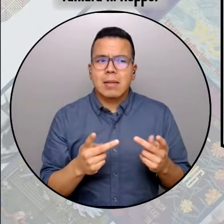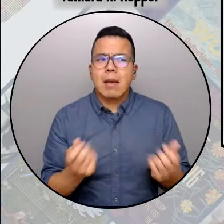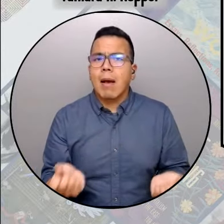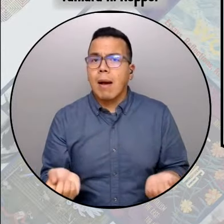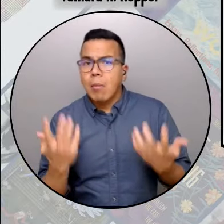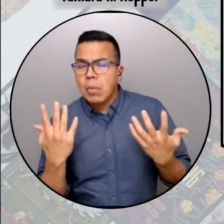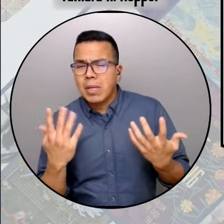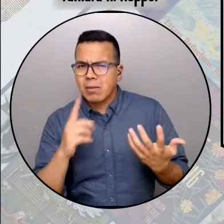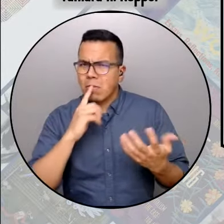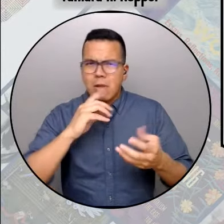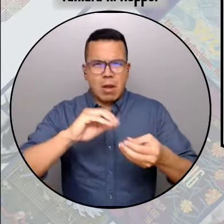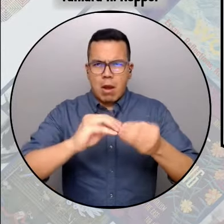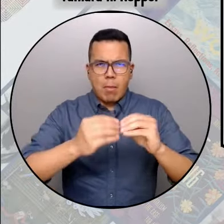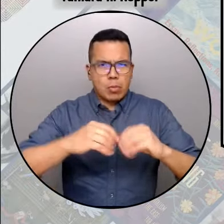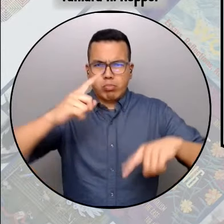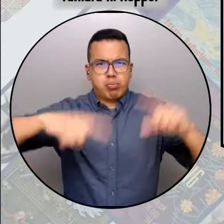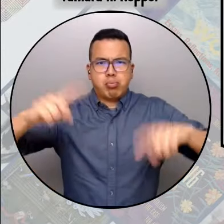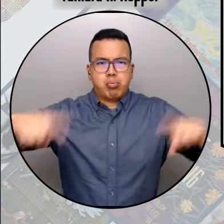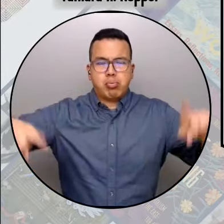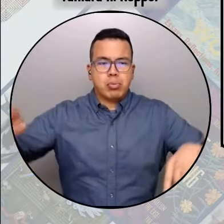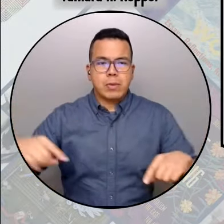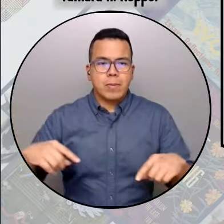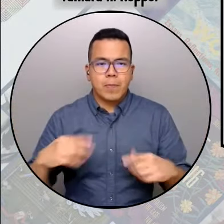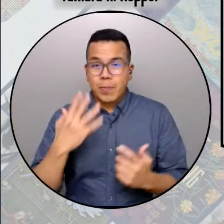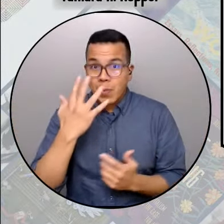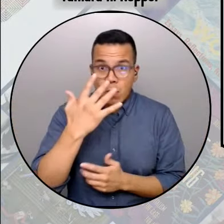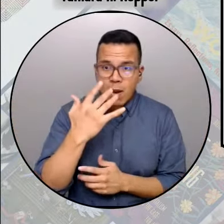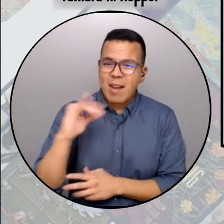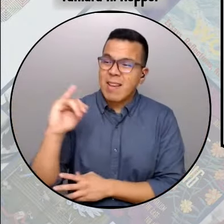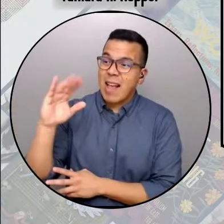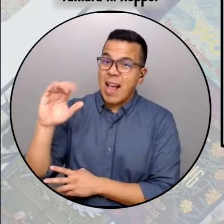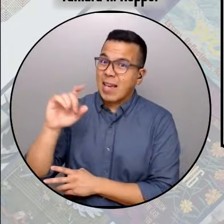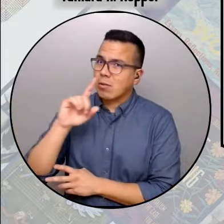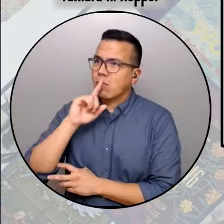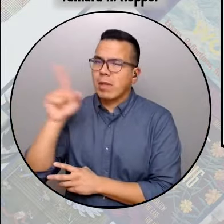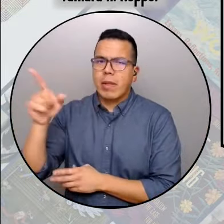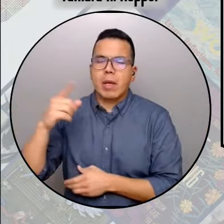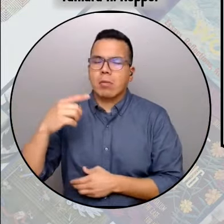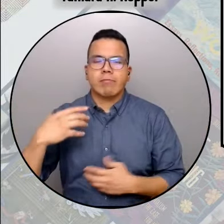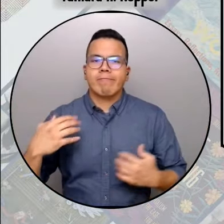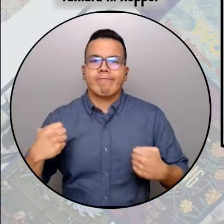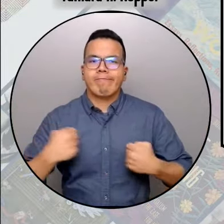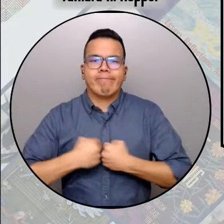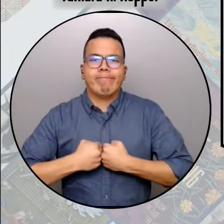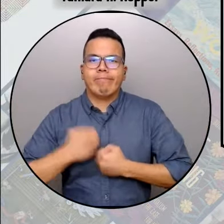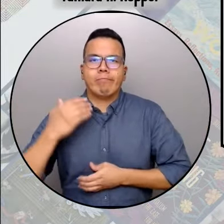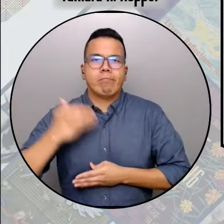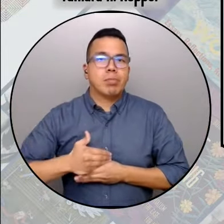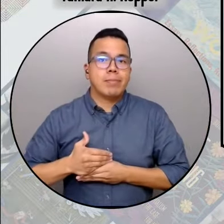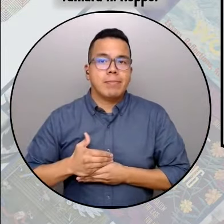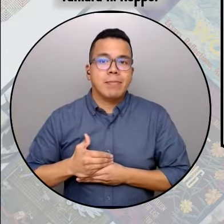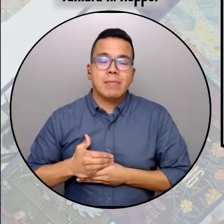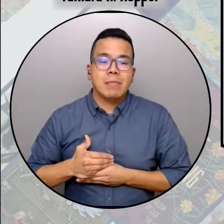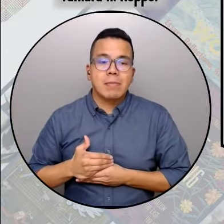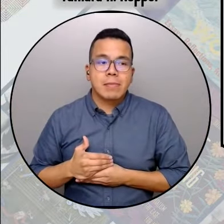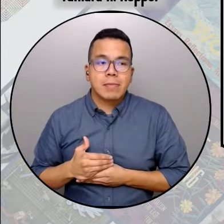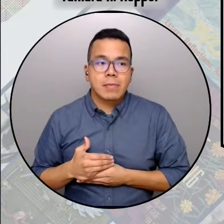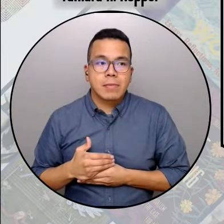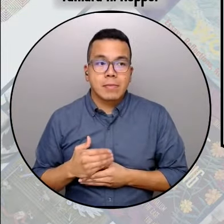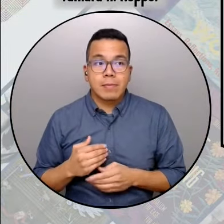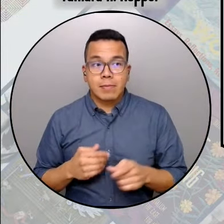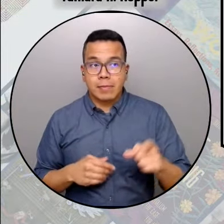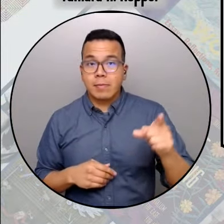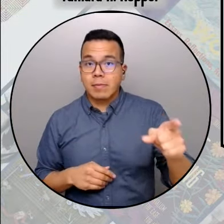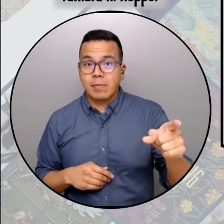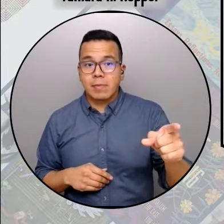and some of these numbers is because ICE is not super transparent about some of the stuff. So this is the same organization we were just looking at, the